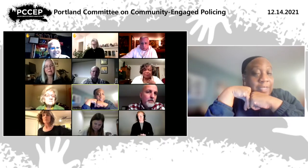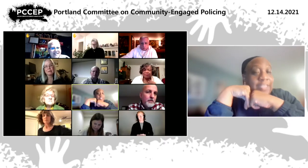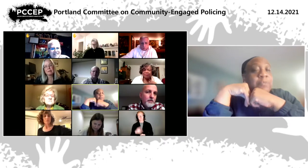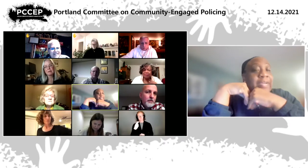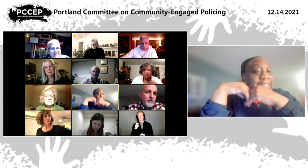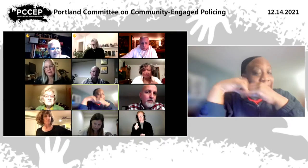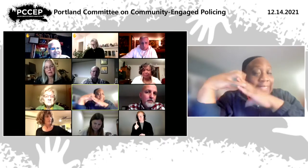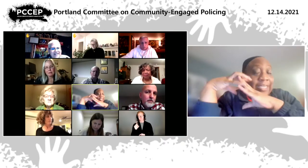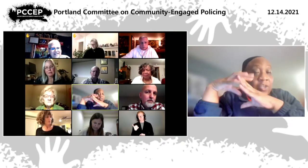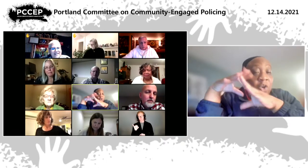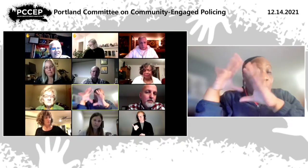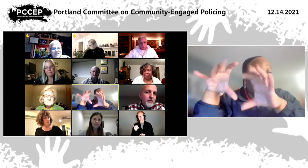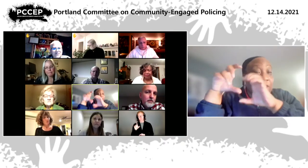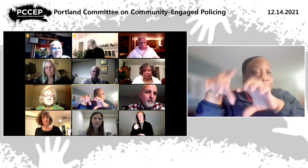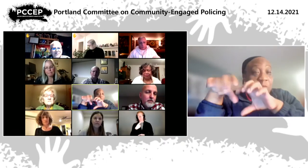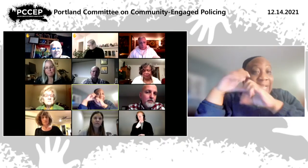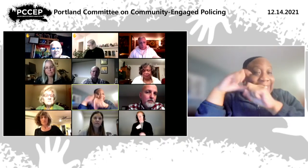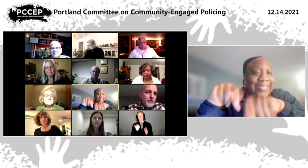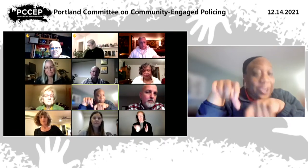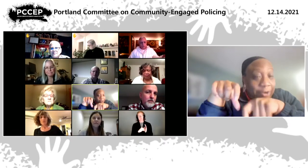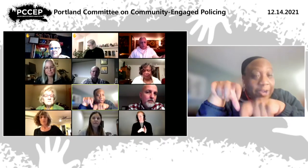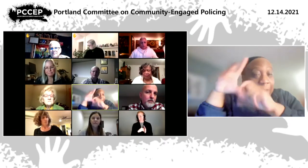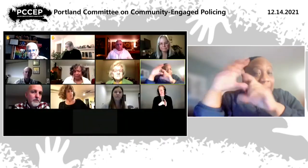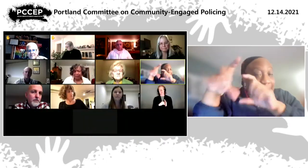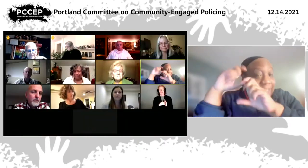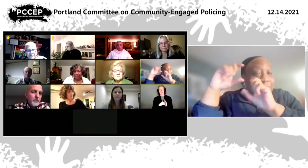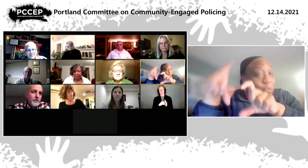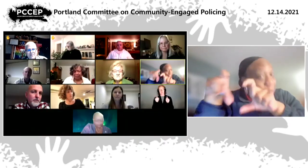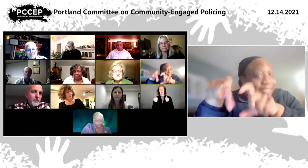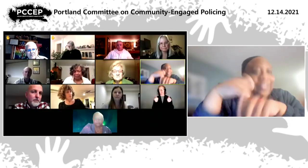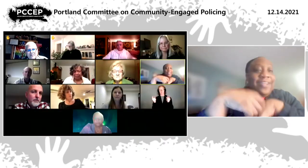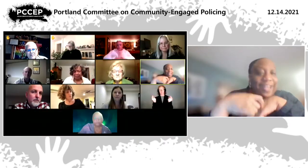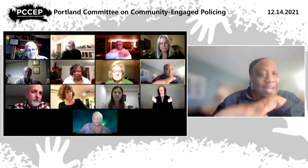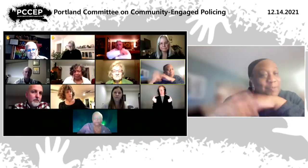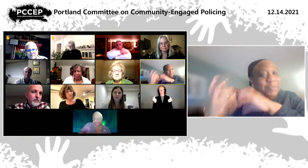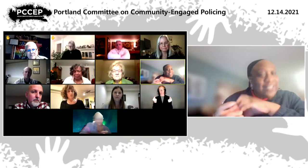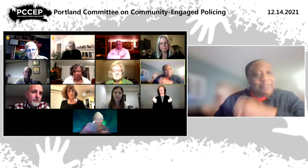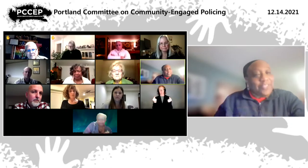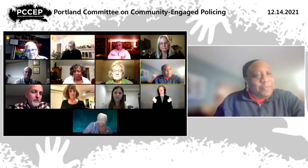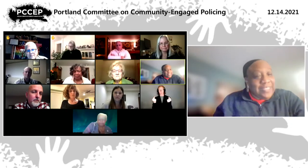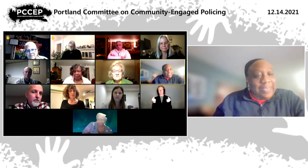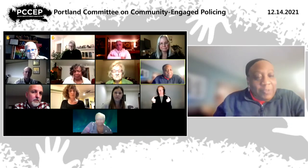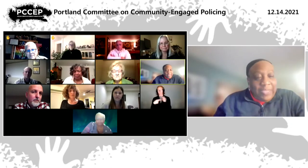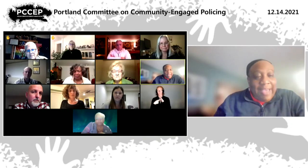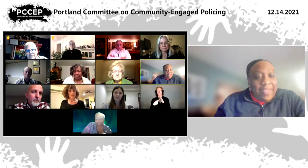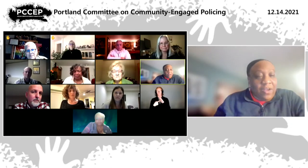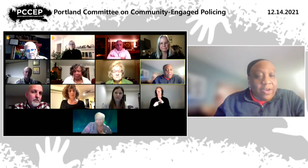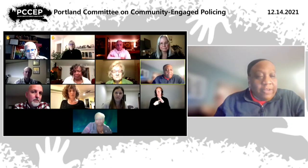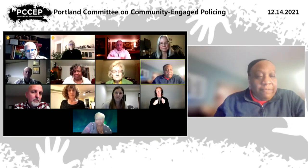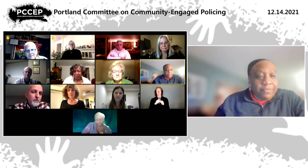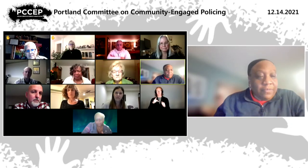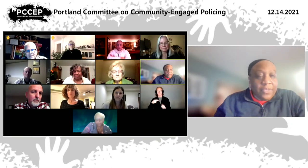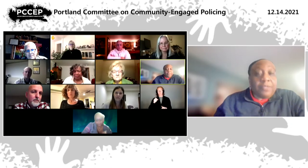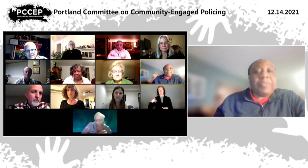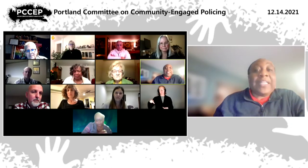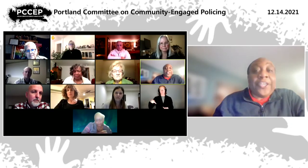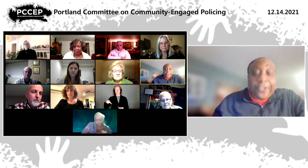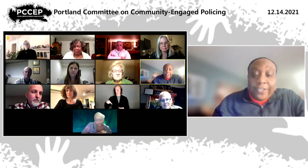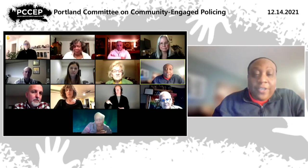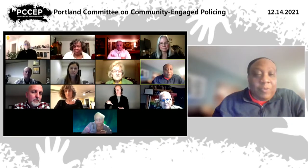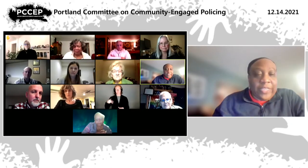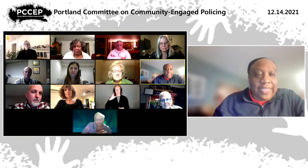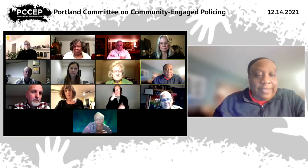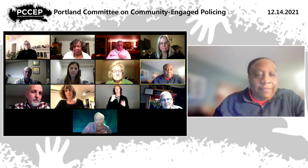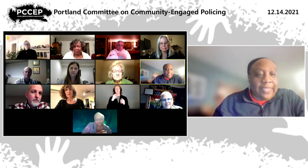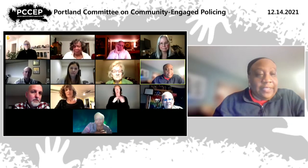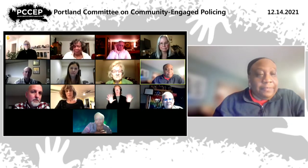you express again what you and Sarah are planning on doing to present to the PCCEP so we can have that on, be clear